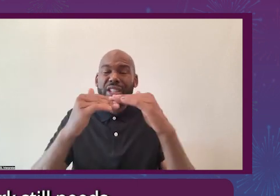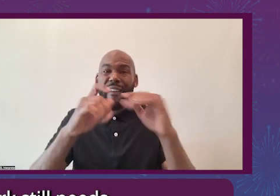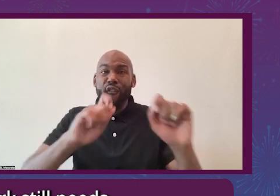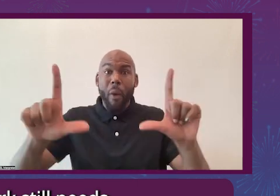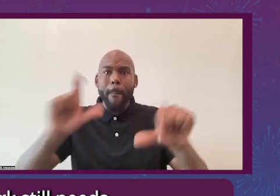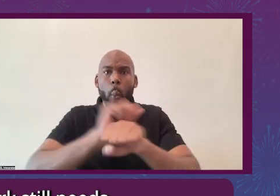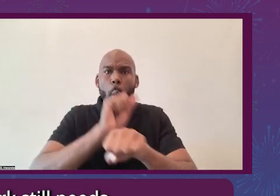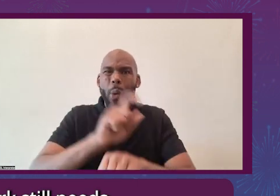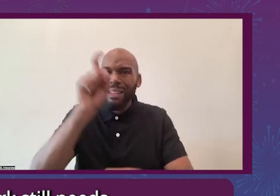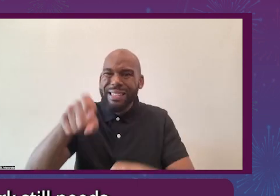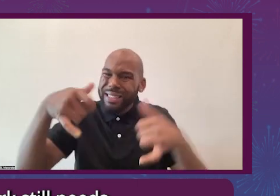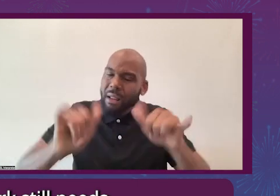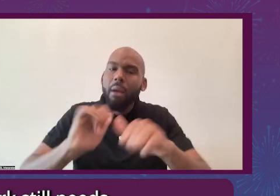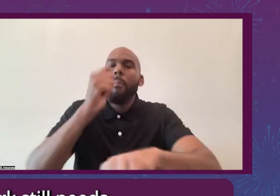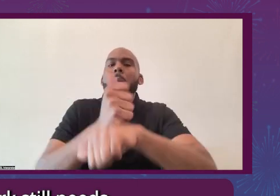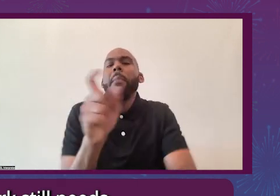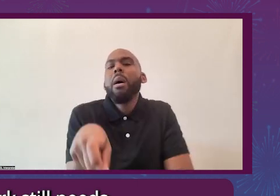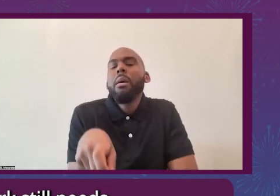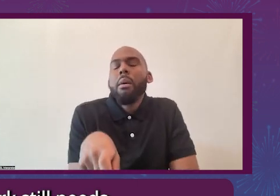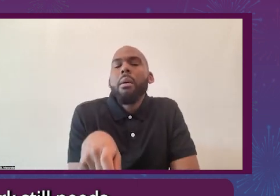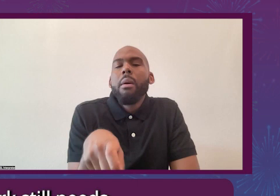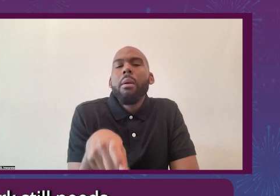framework still needs to be implemented.